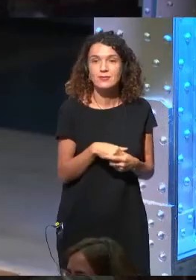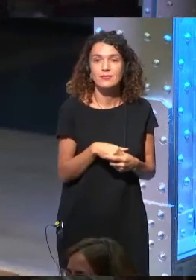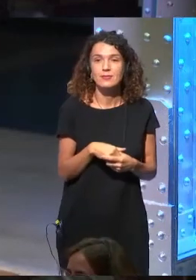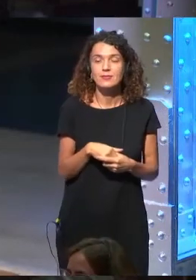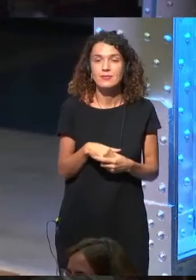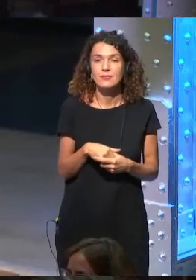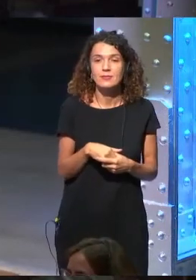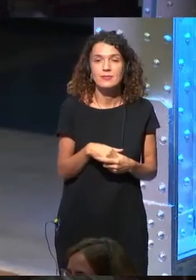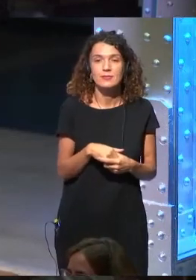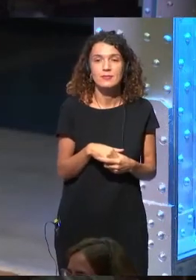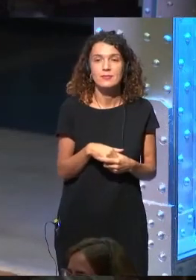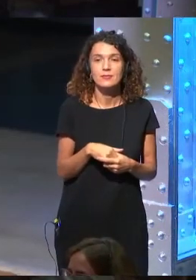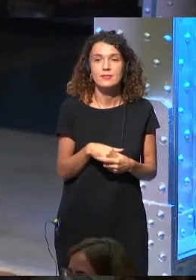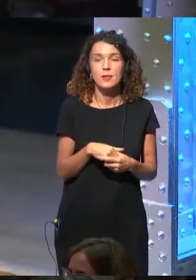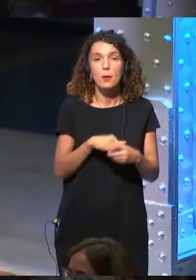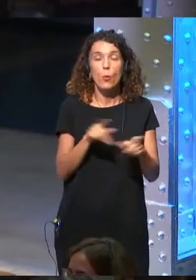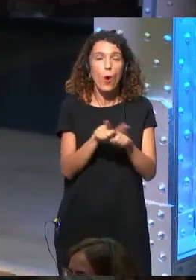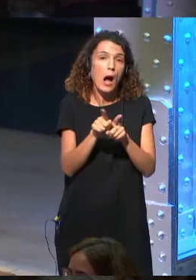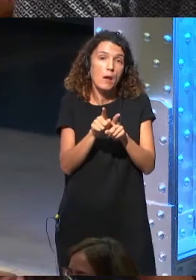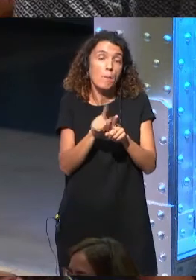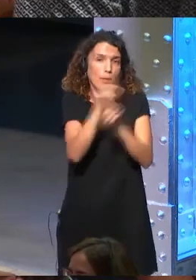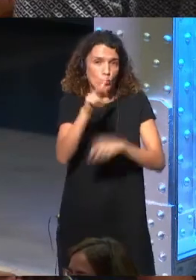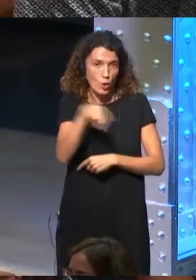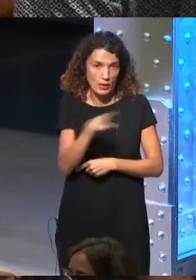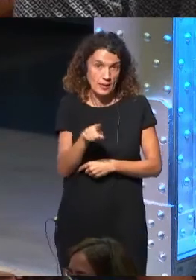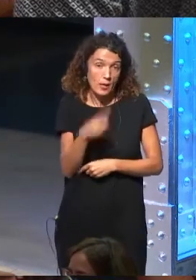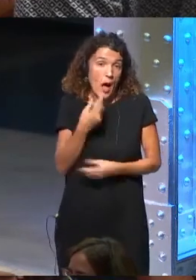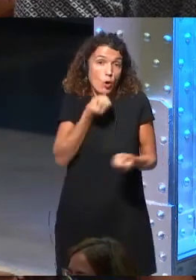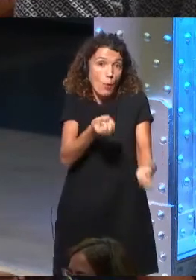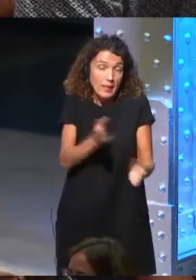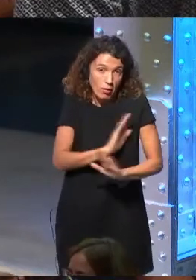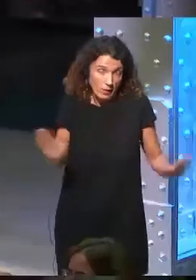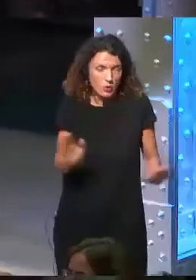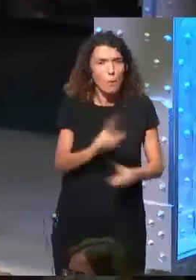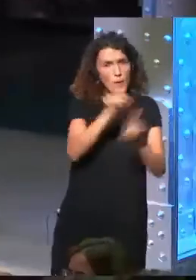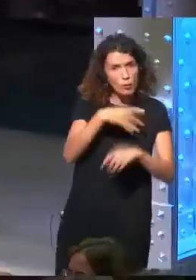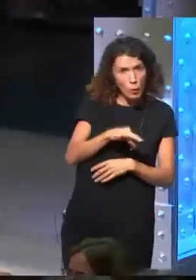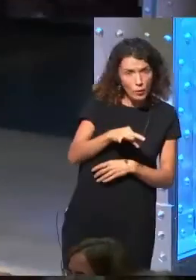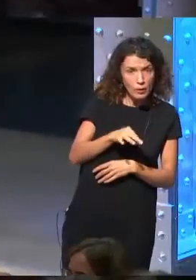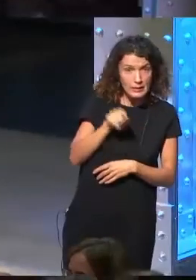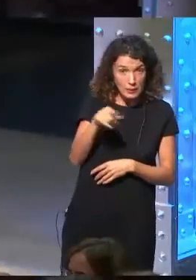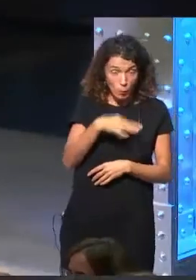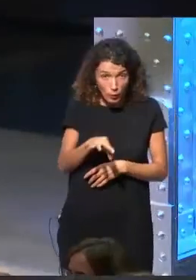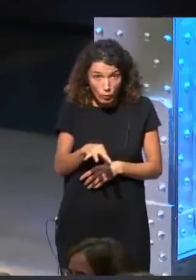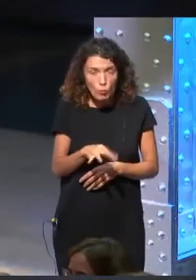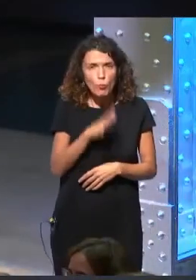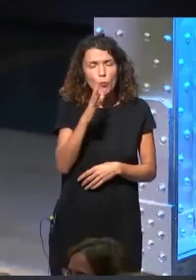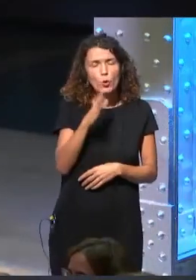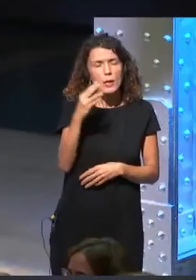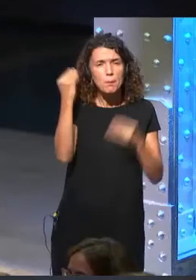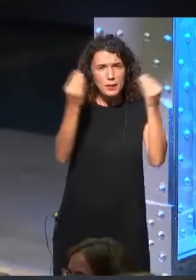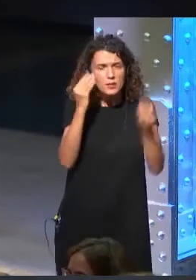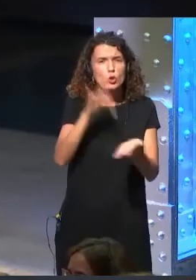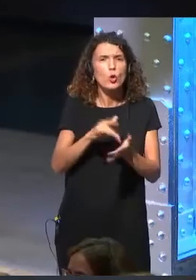really a question, it was more of an observation. Can I ask you, can I ask back to you, though? Why do you think that is?